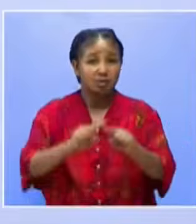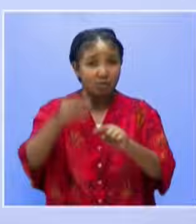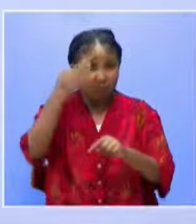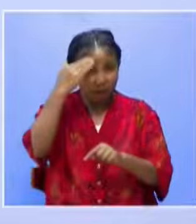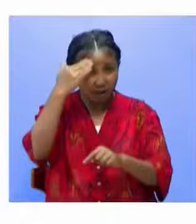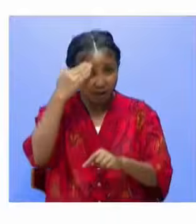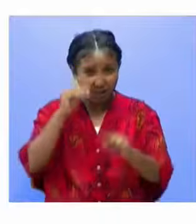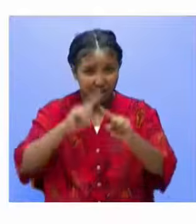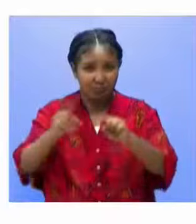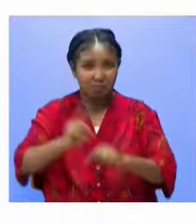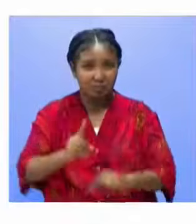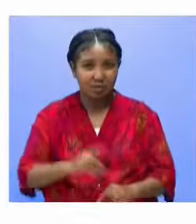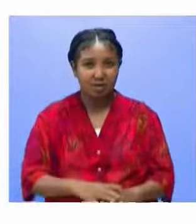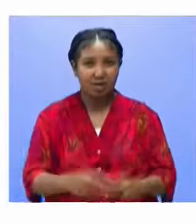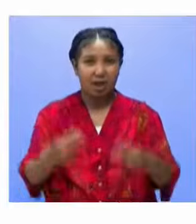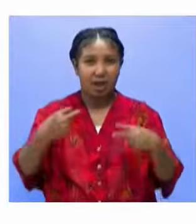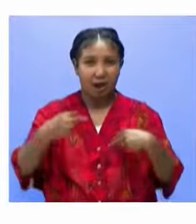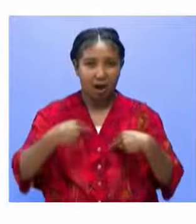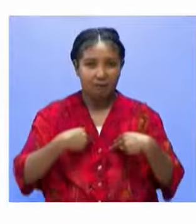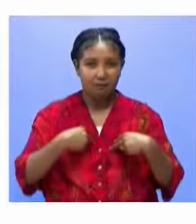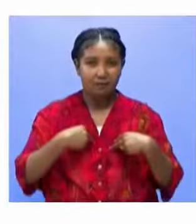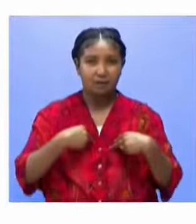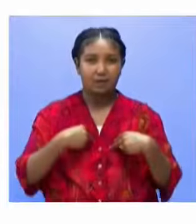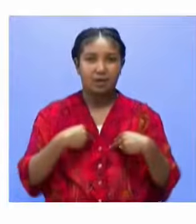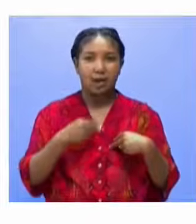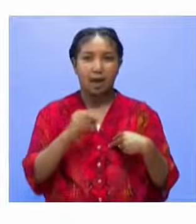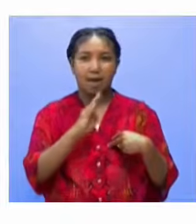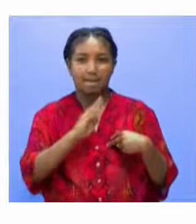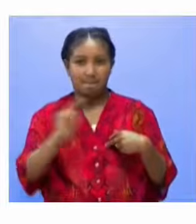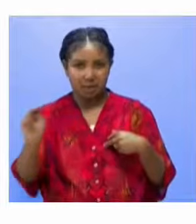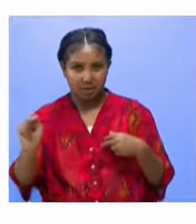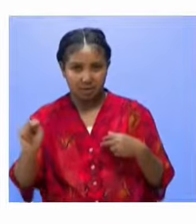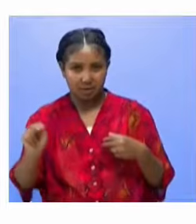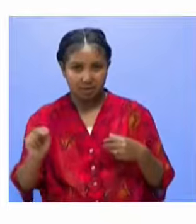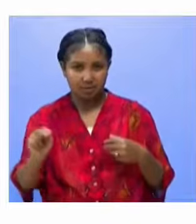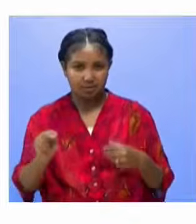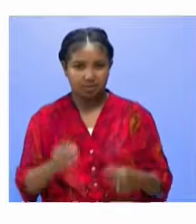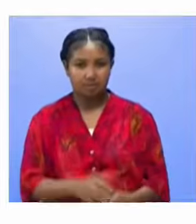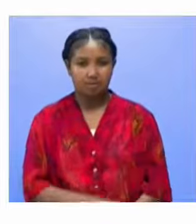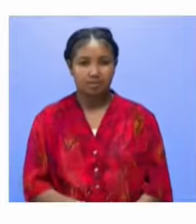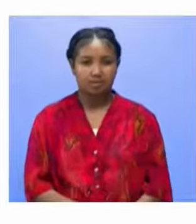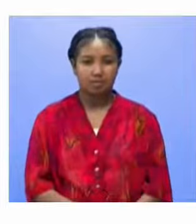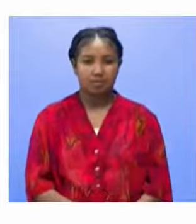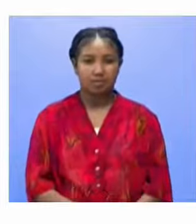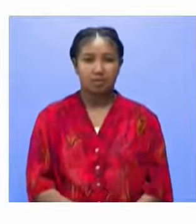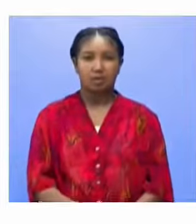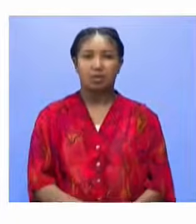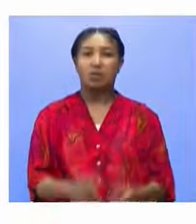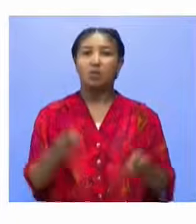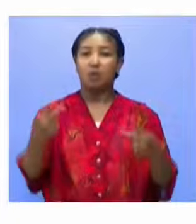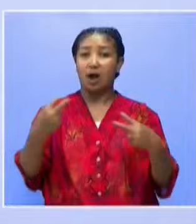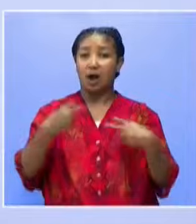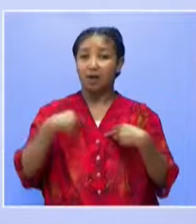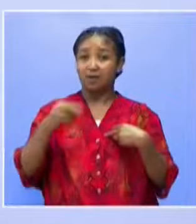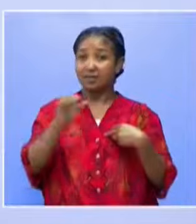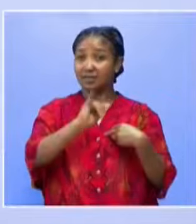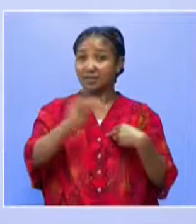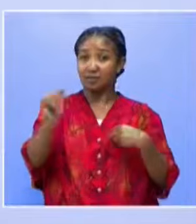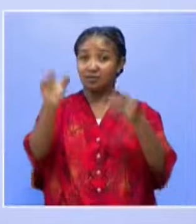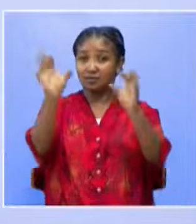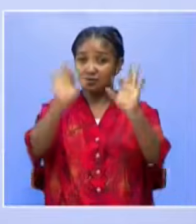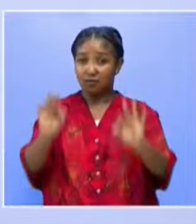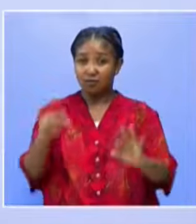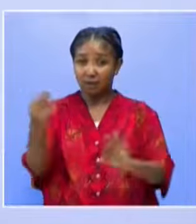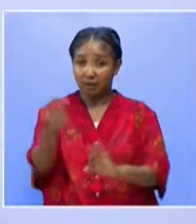difference? Have been. When you are using such kinds of